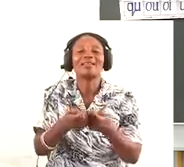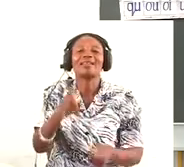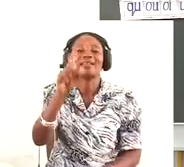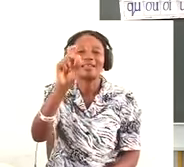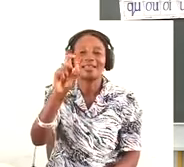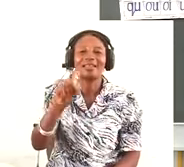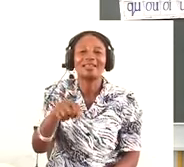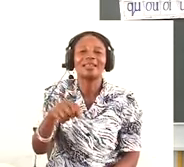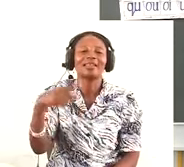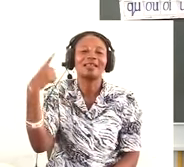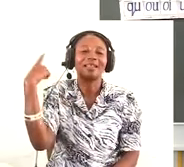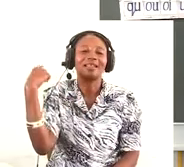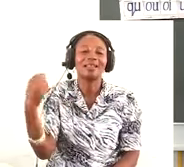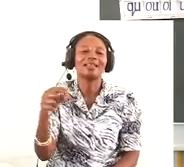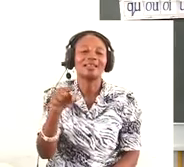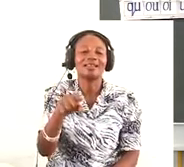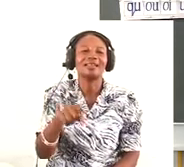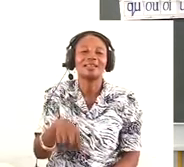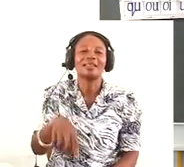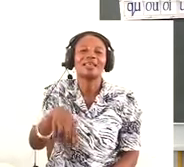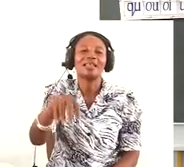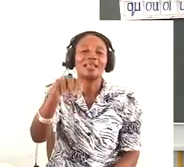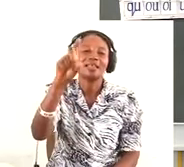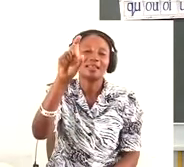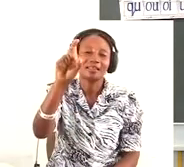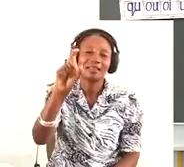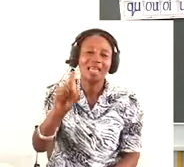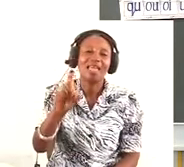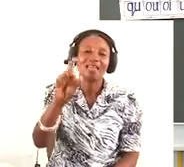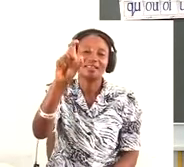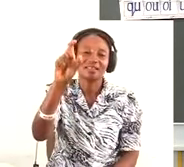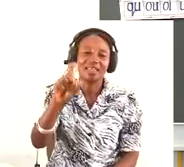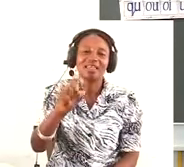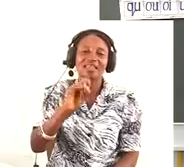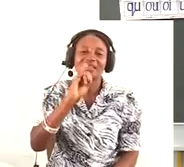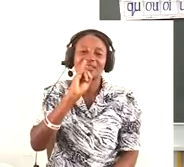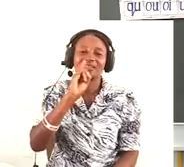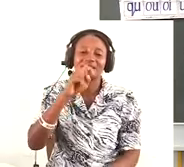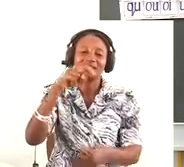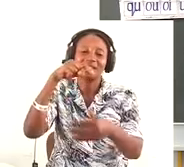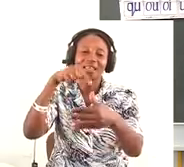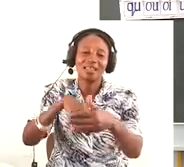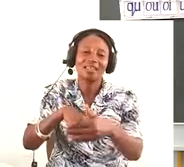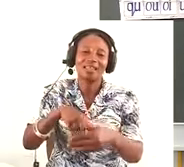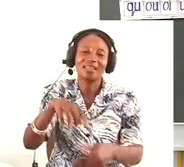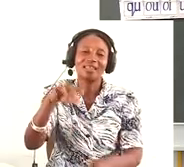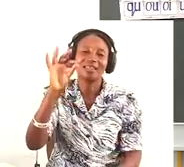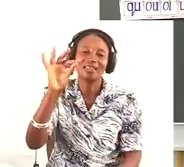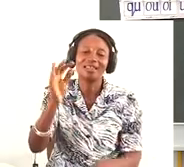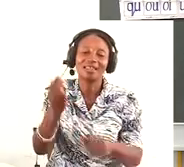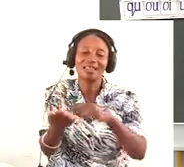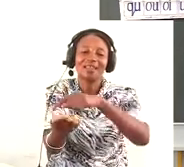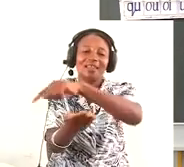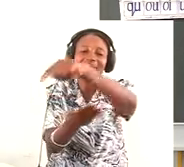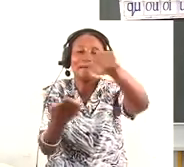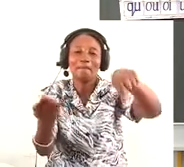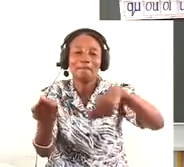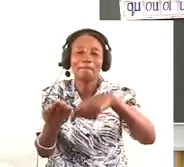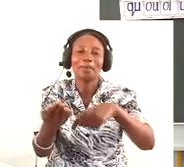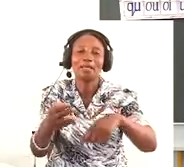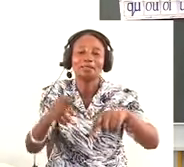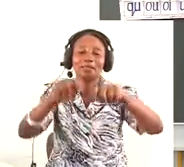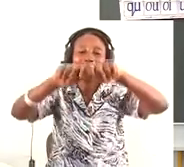again. Eggs in a pan, eh, eh, eh. Eggs in the pan, eh, eh, eh. Eggs in the